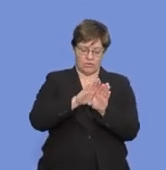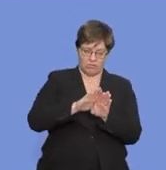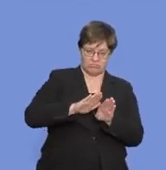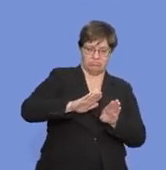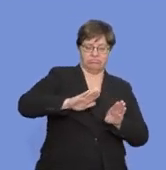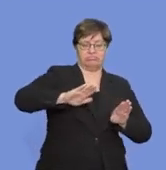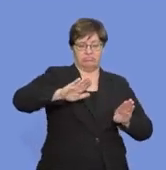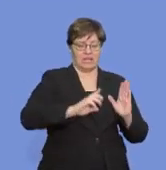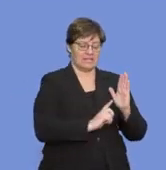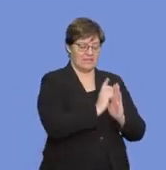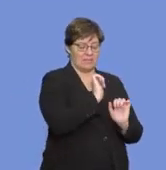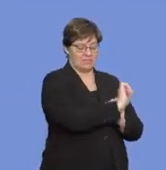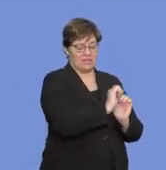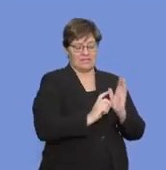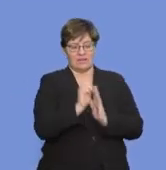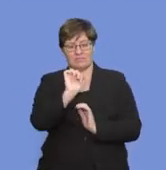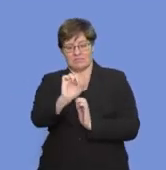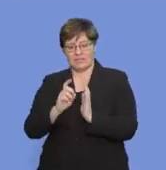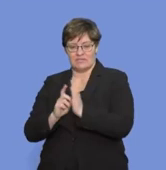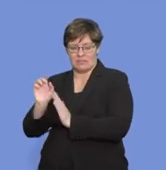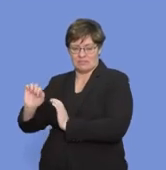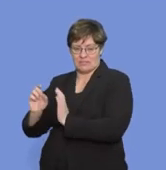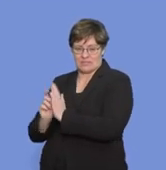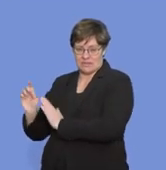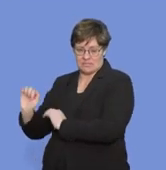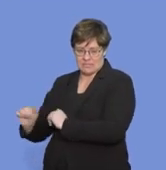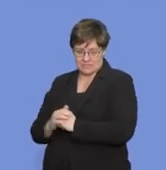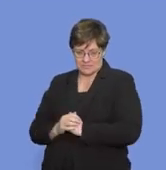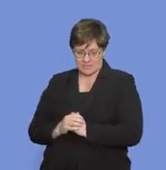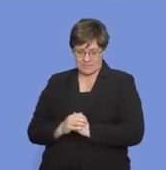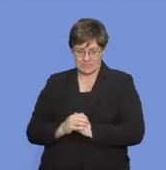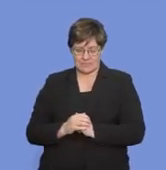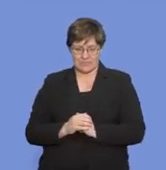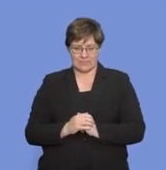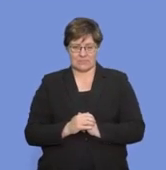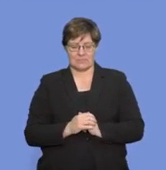continental drift, and they then developed into different species.